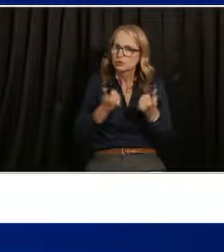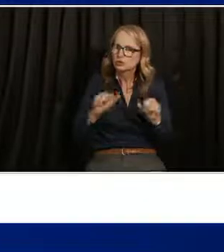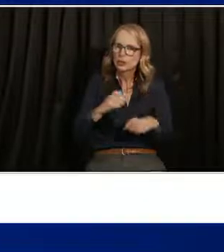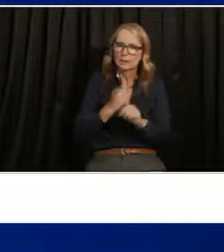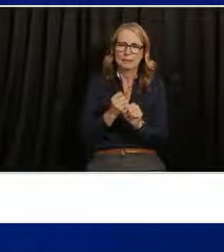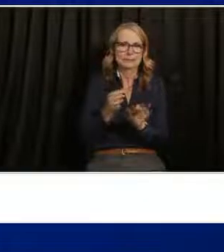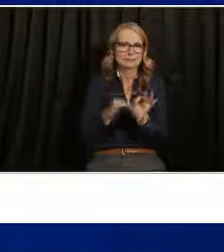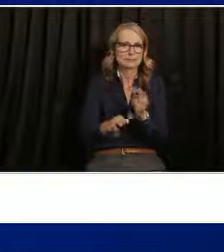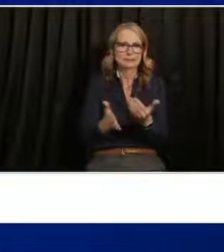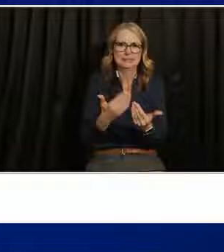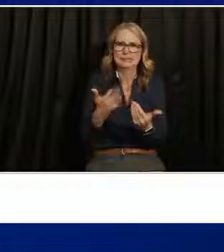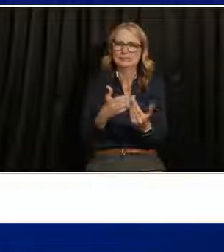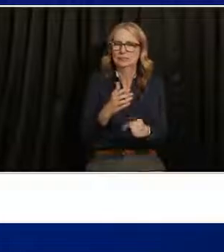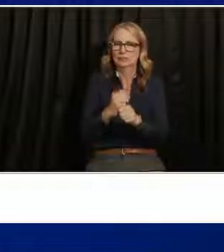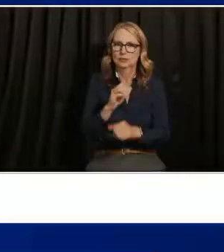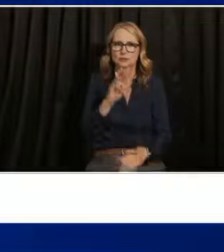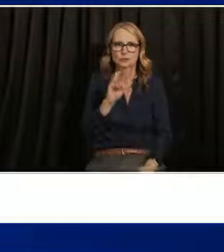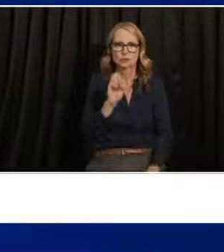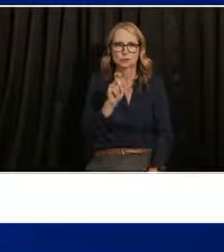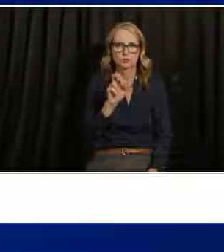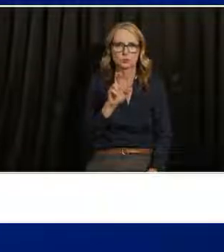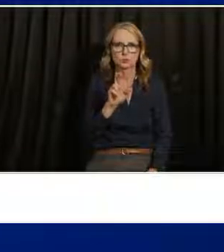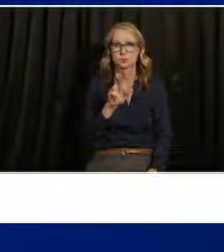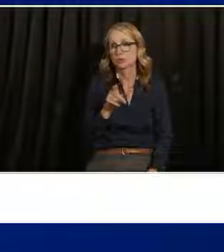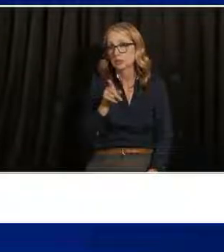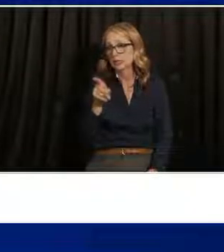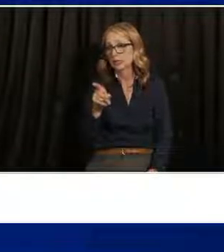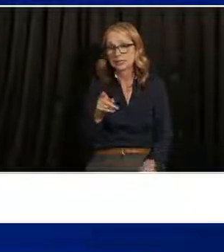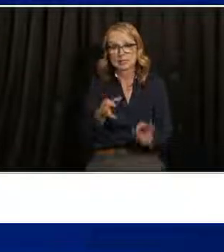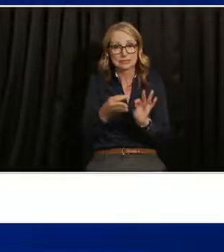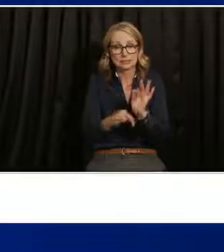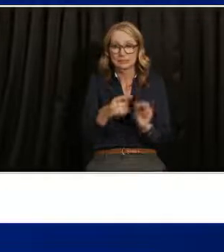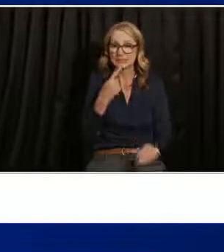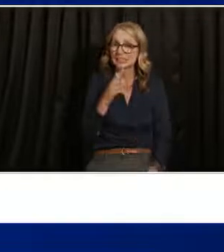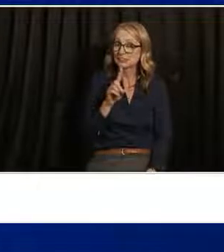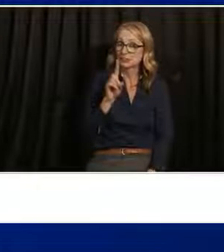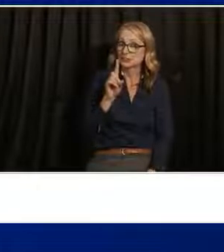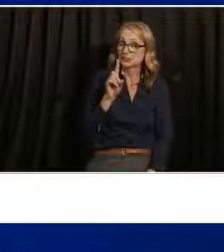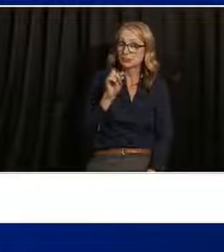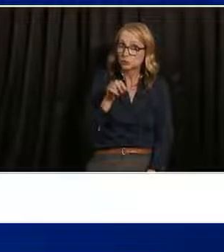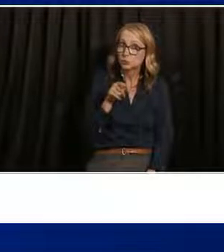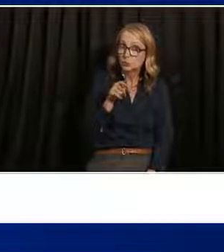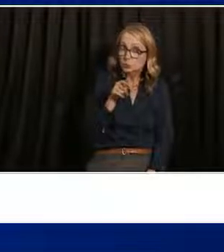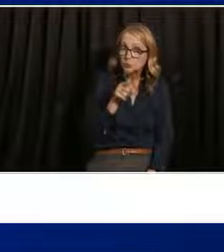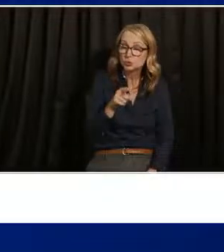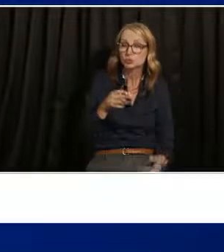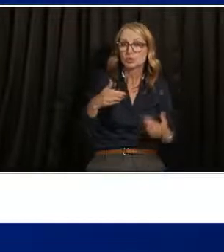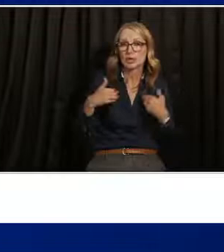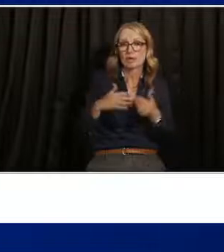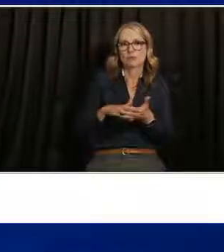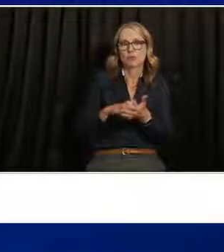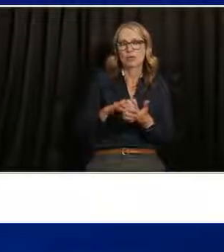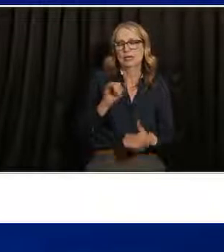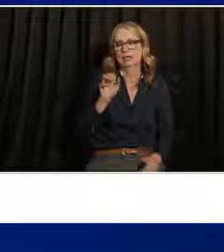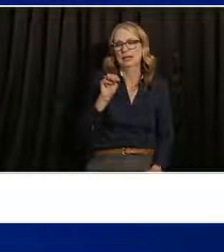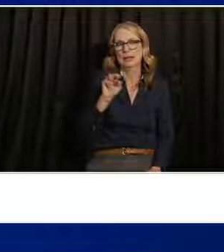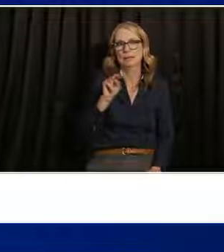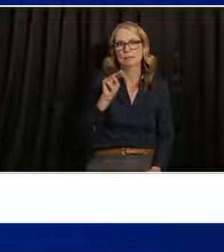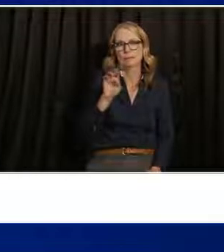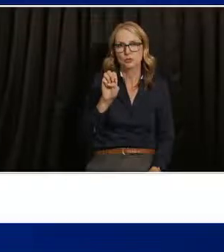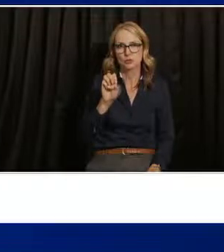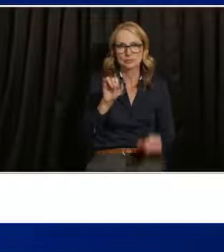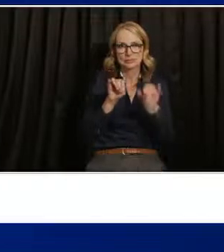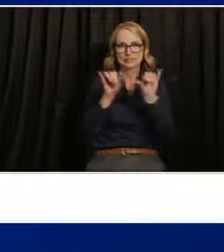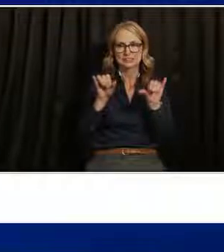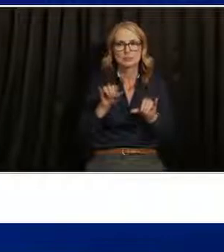booster if you want it. It simply says, do you have a weakened immune system or have a